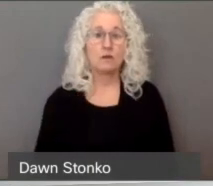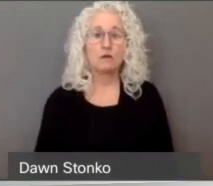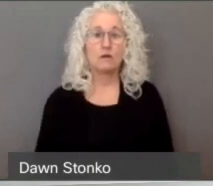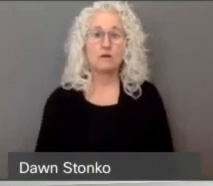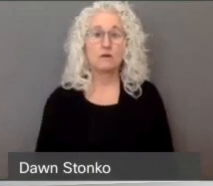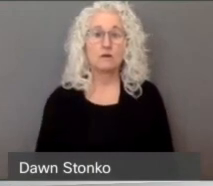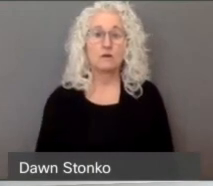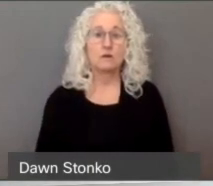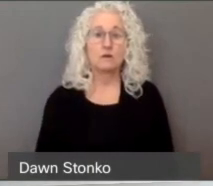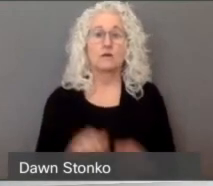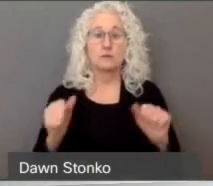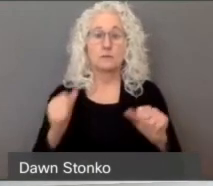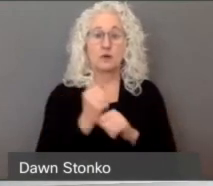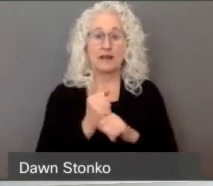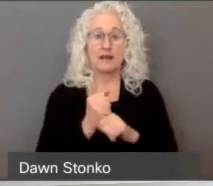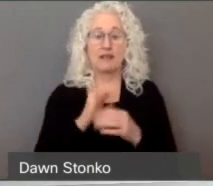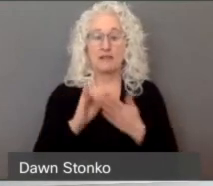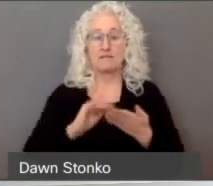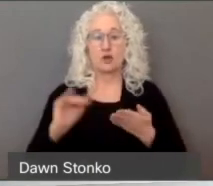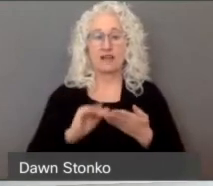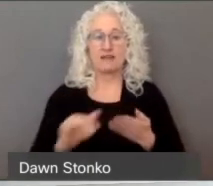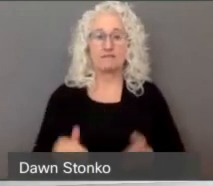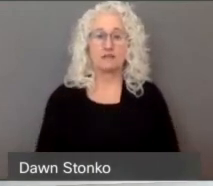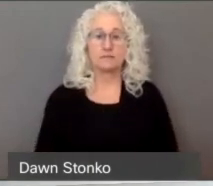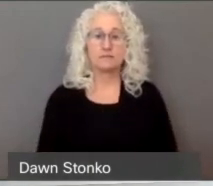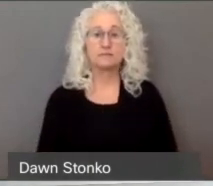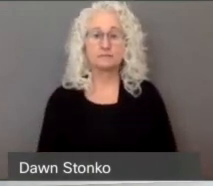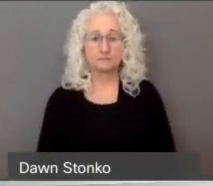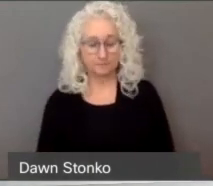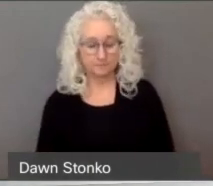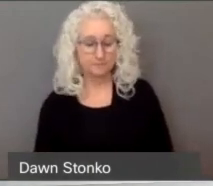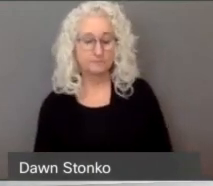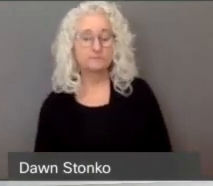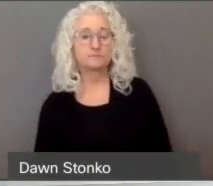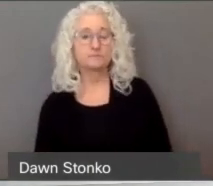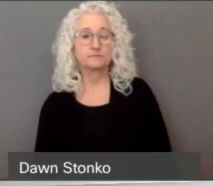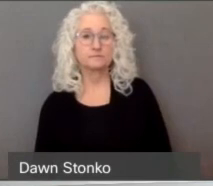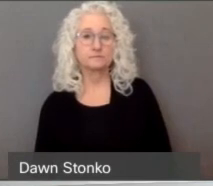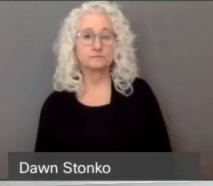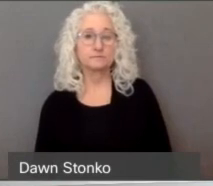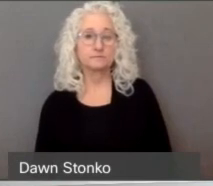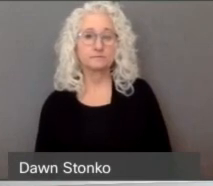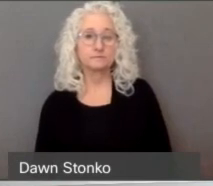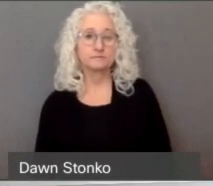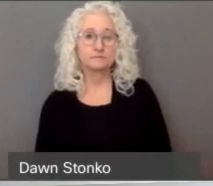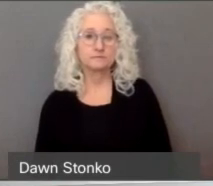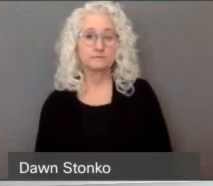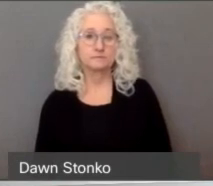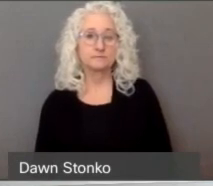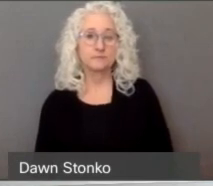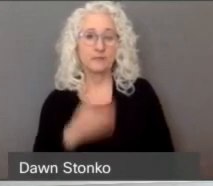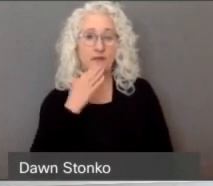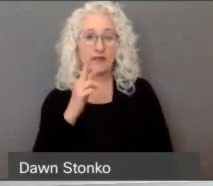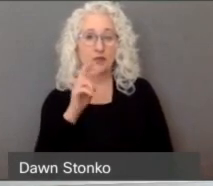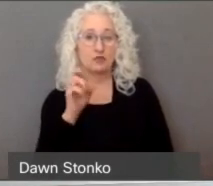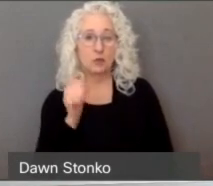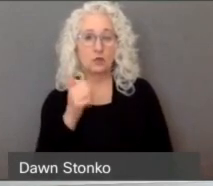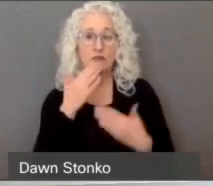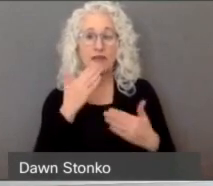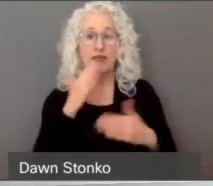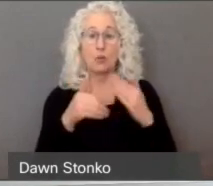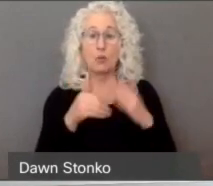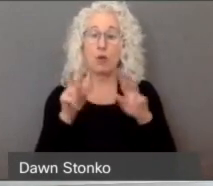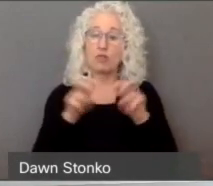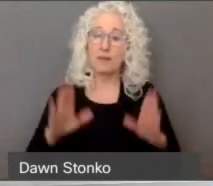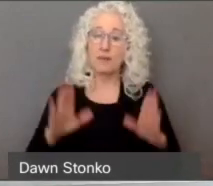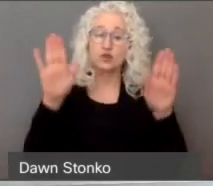in order to get that forgiven. Thanks, Rosa. So thank you all the panelists. You guys are